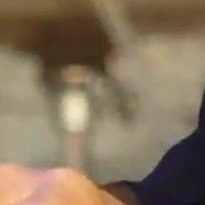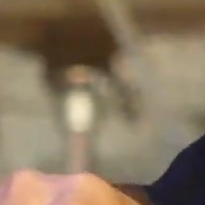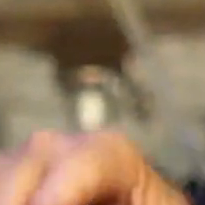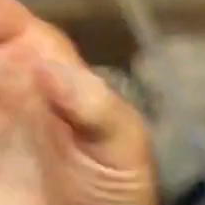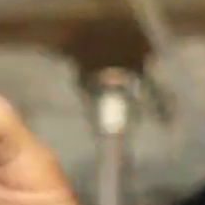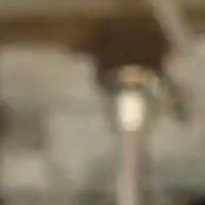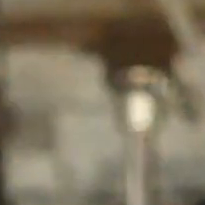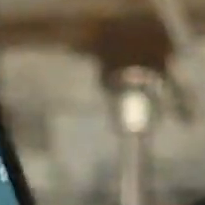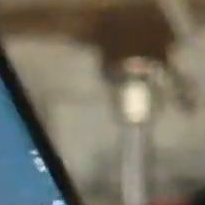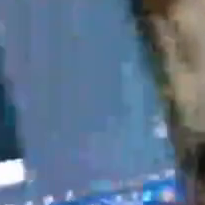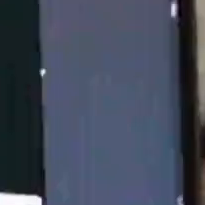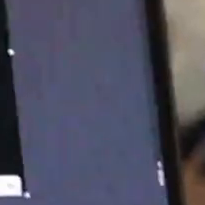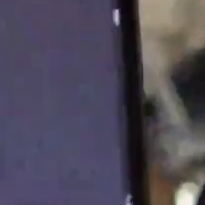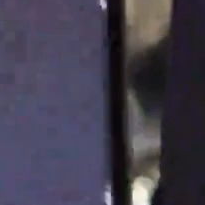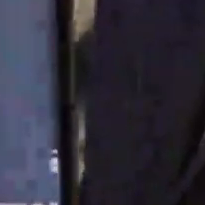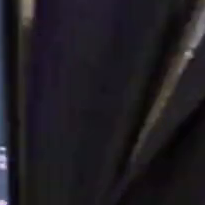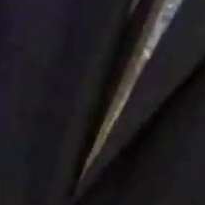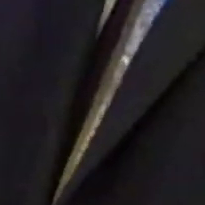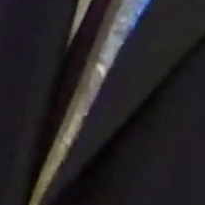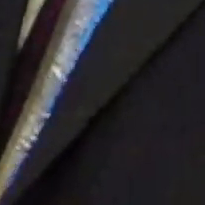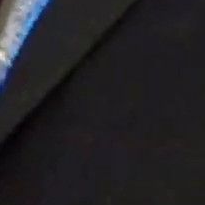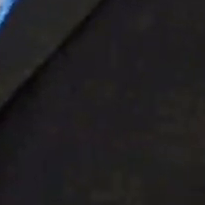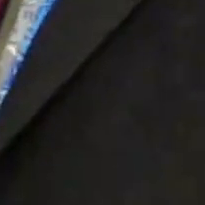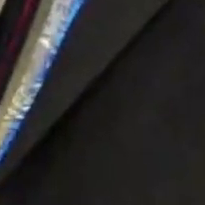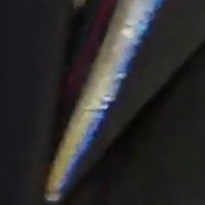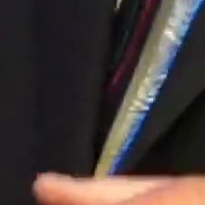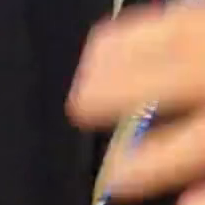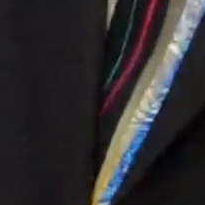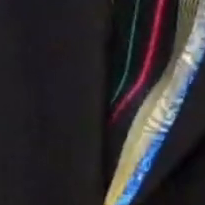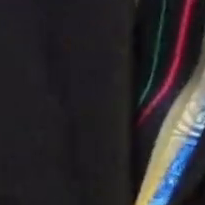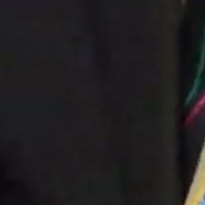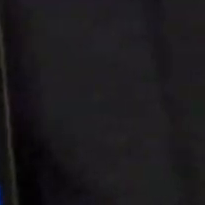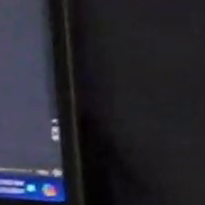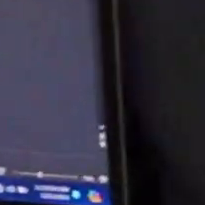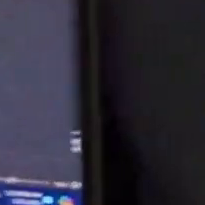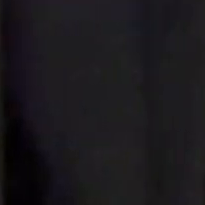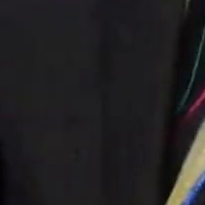I can't make it any bigger. And this one seed is on a time